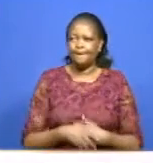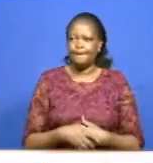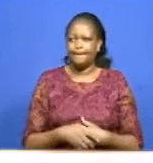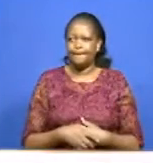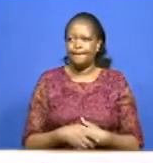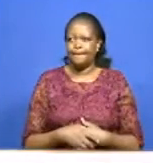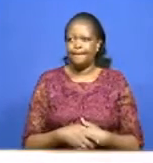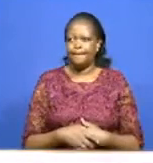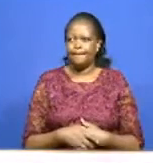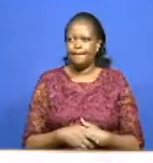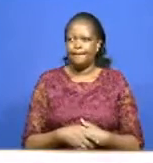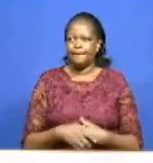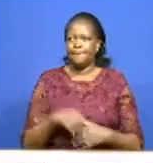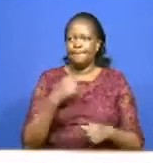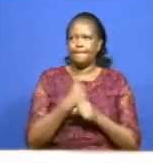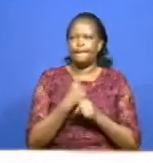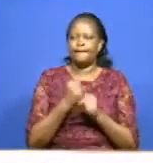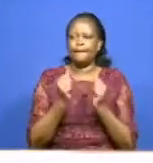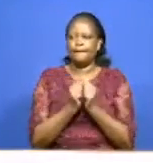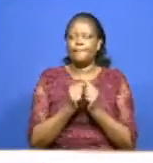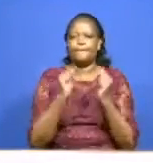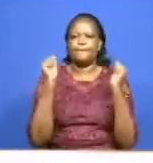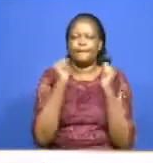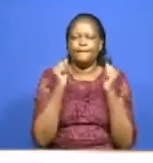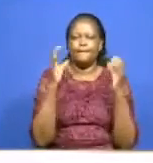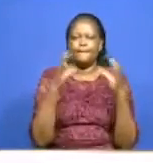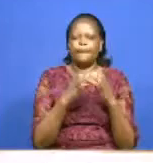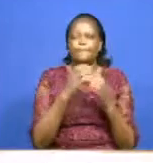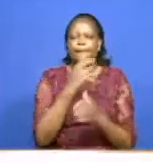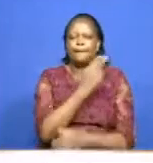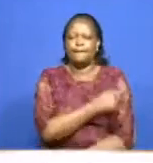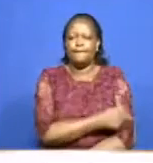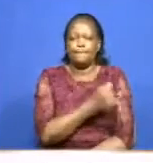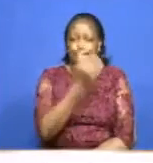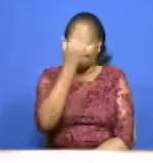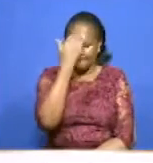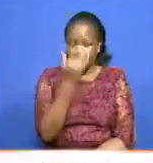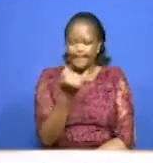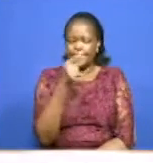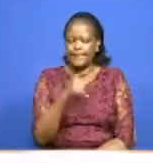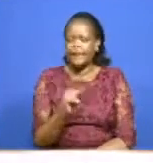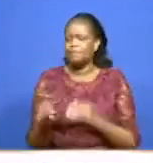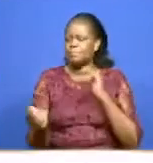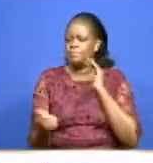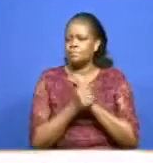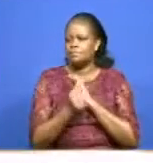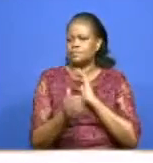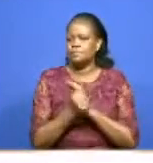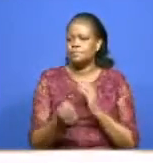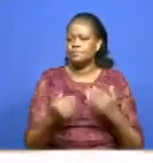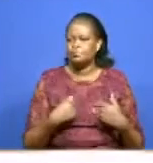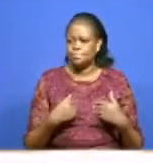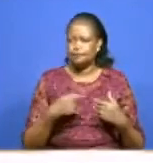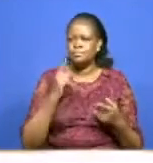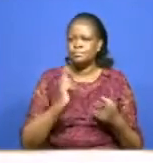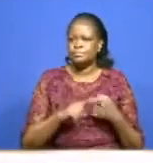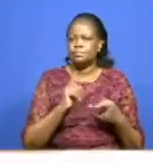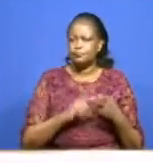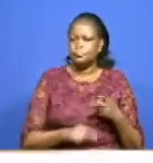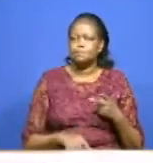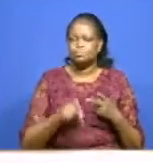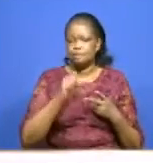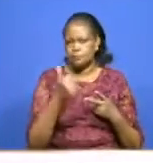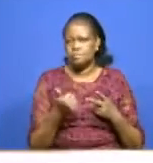we are teaming up with the Chiromo group of hospitals because of the expertise here, and then the other thing is because